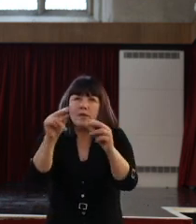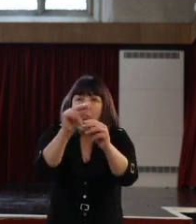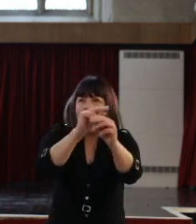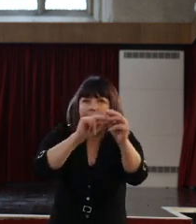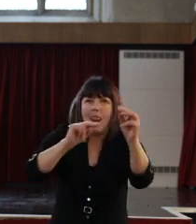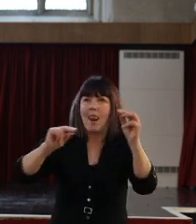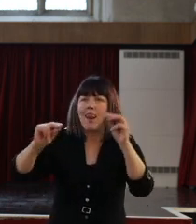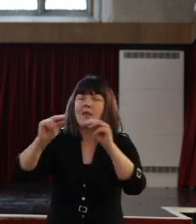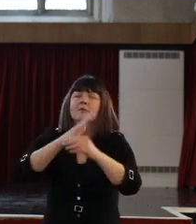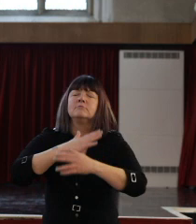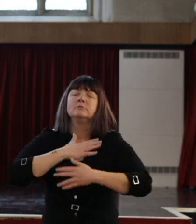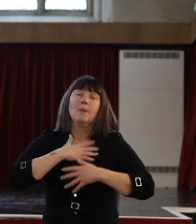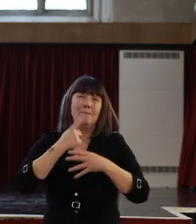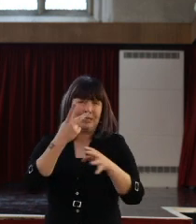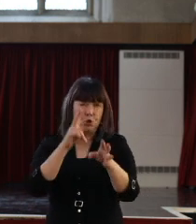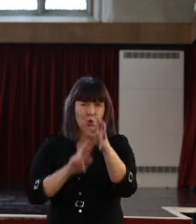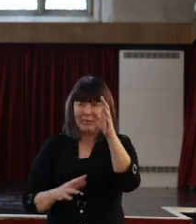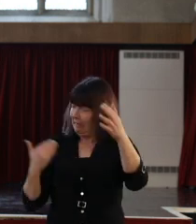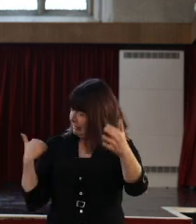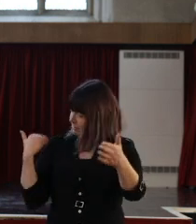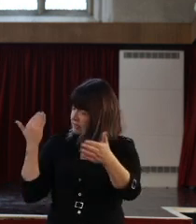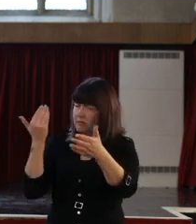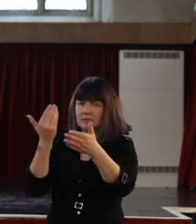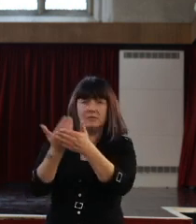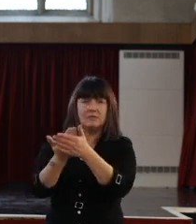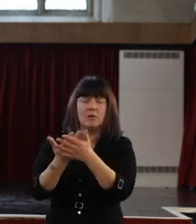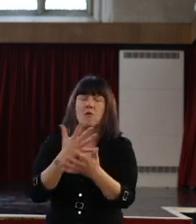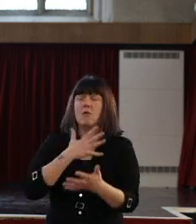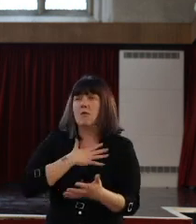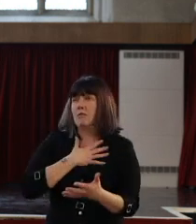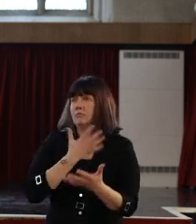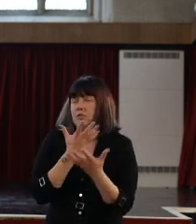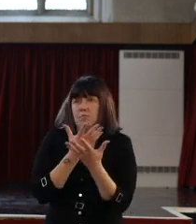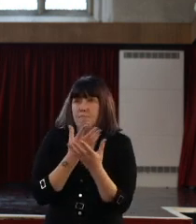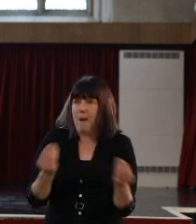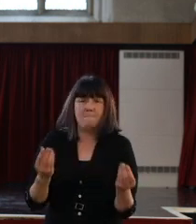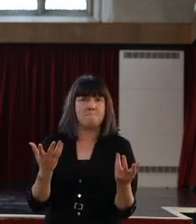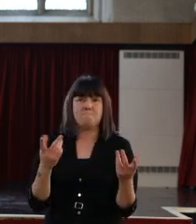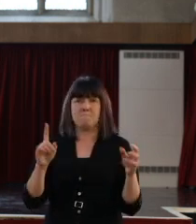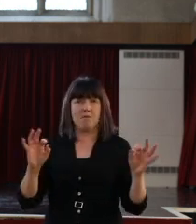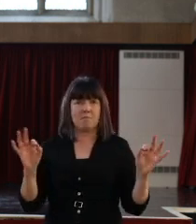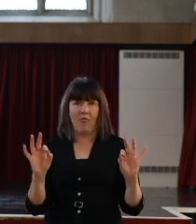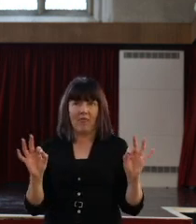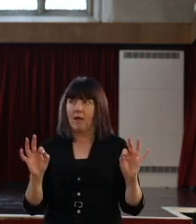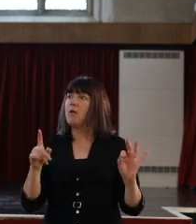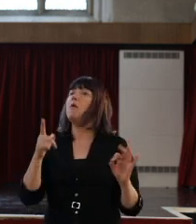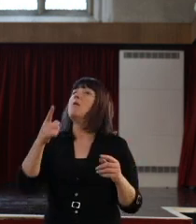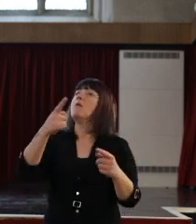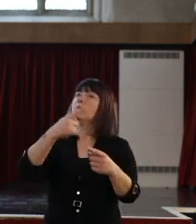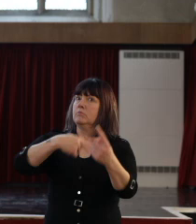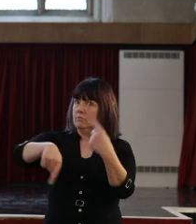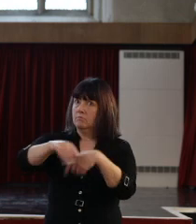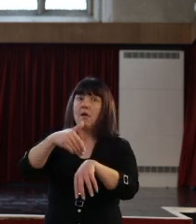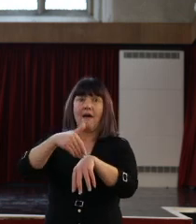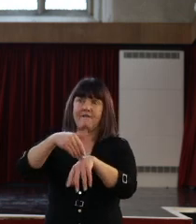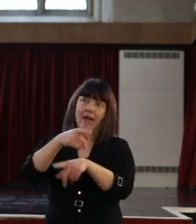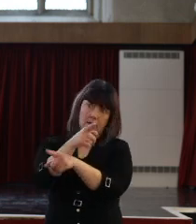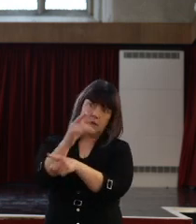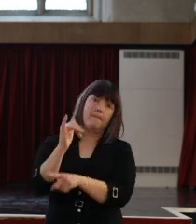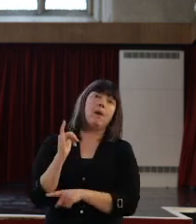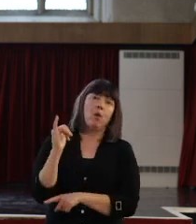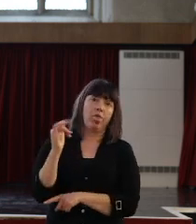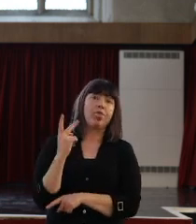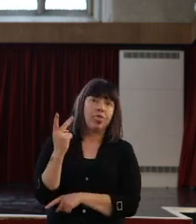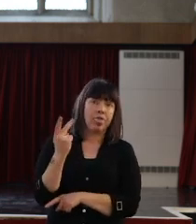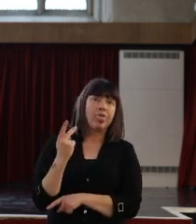and exhausting years has meant everything to me. And judging by the emails and messages I've received, it's meant as much to you who came